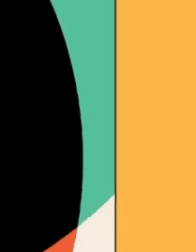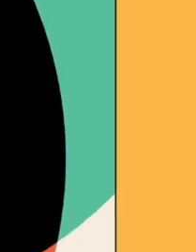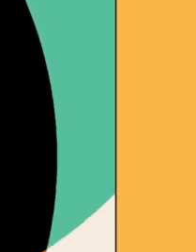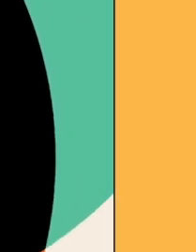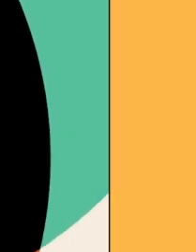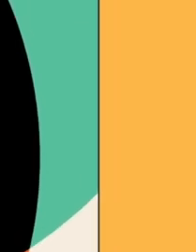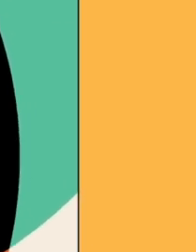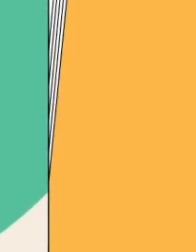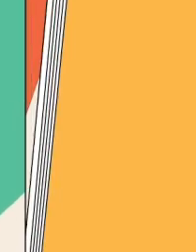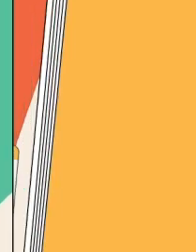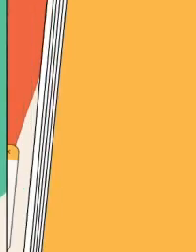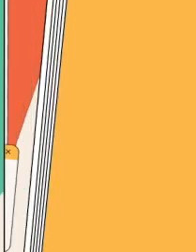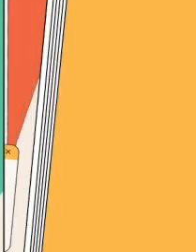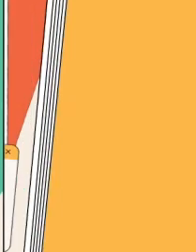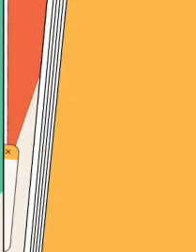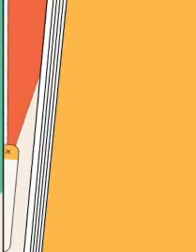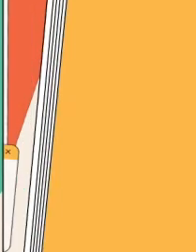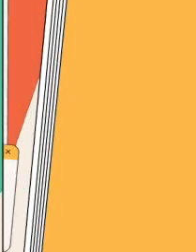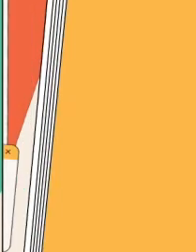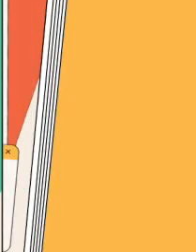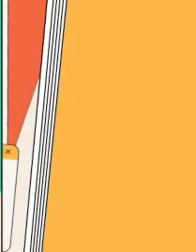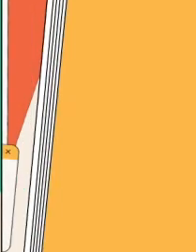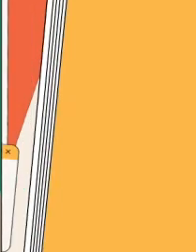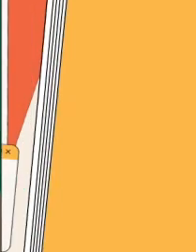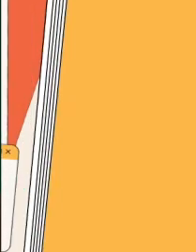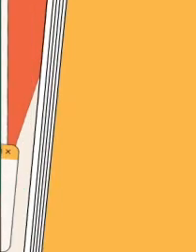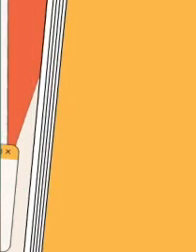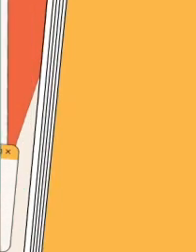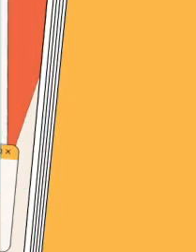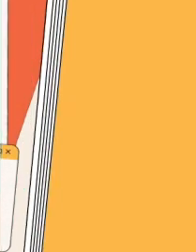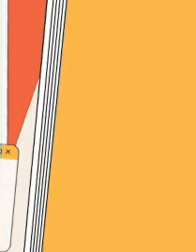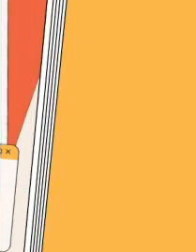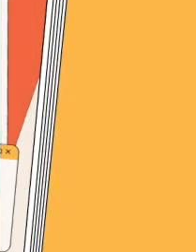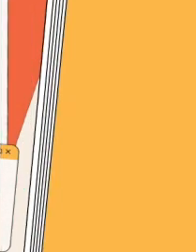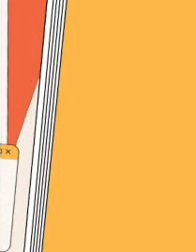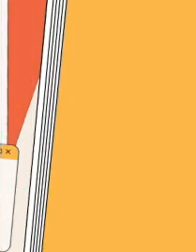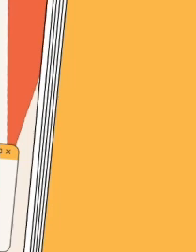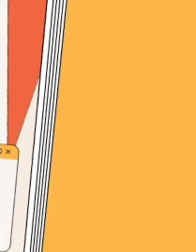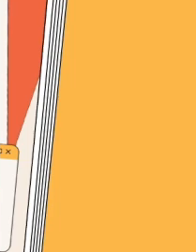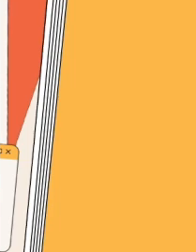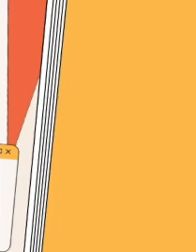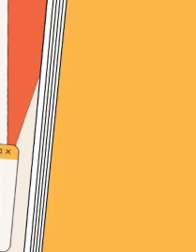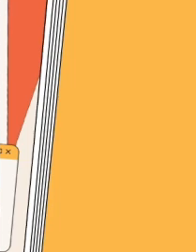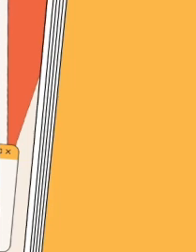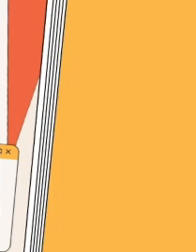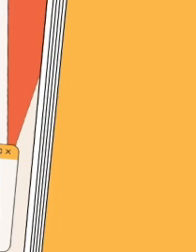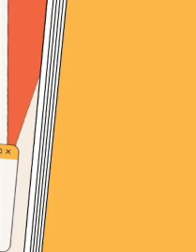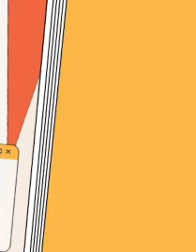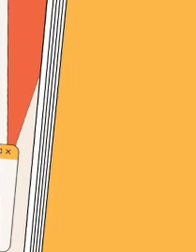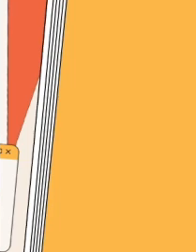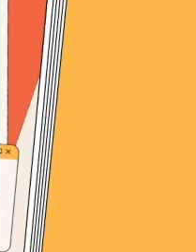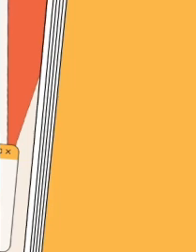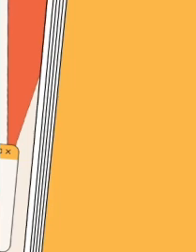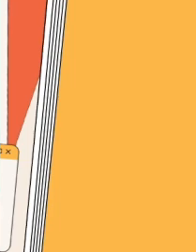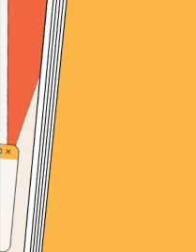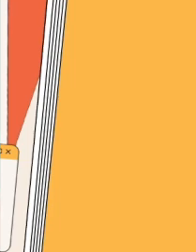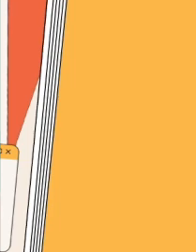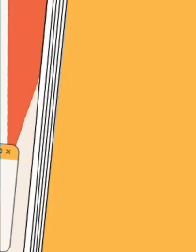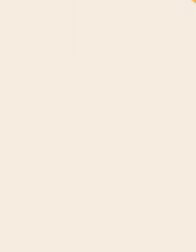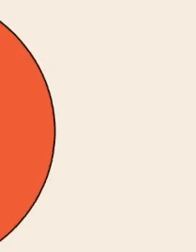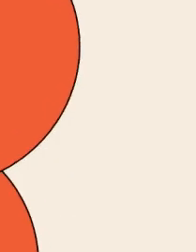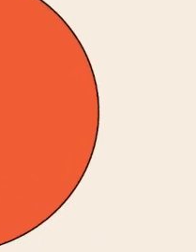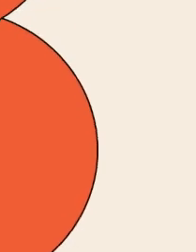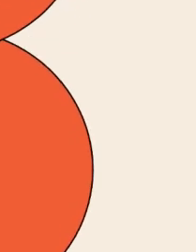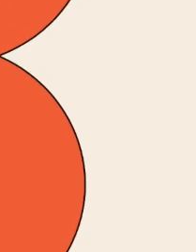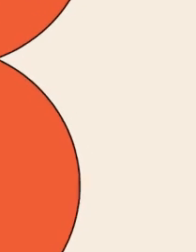learning methods for the continuous professional development of educators, also known as blended CPD.